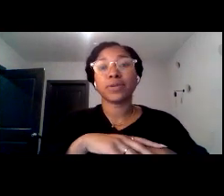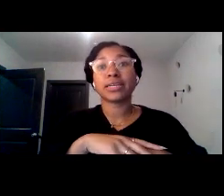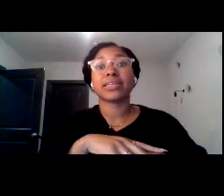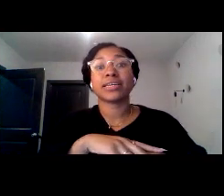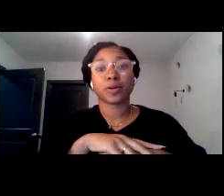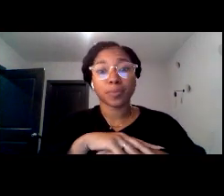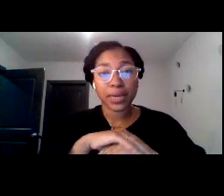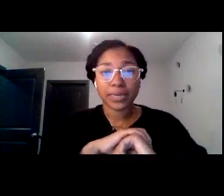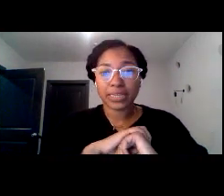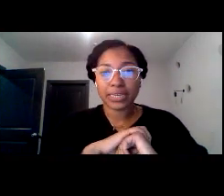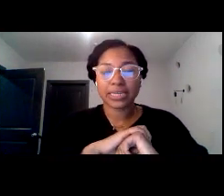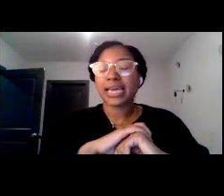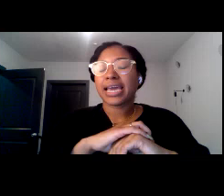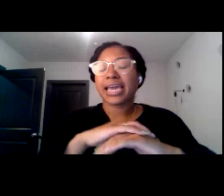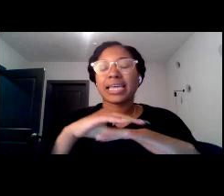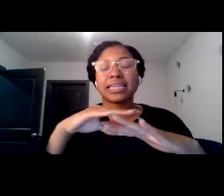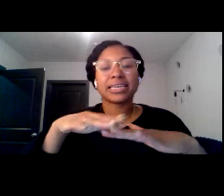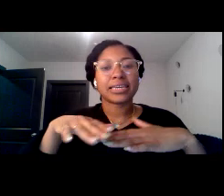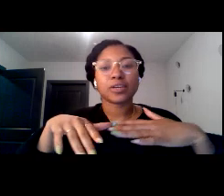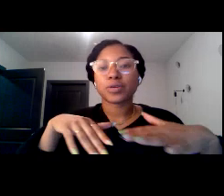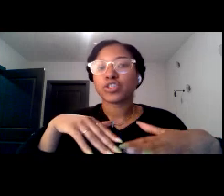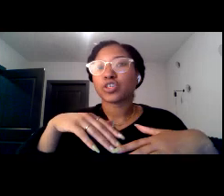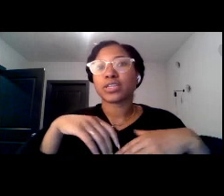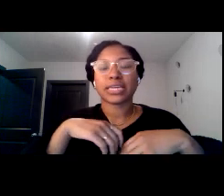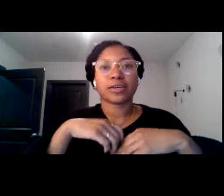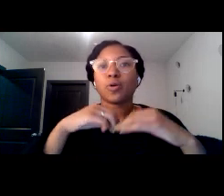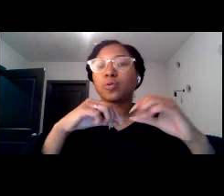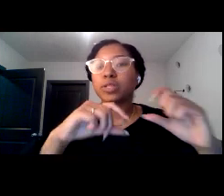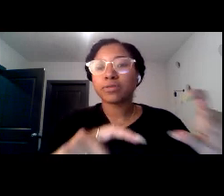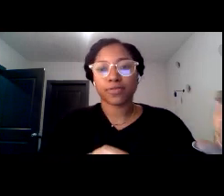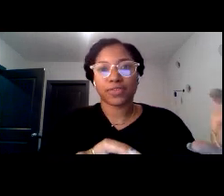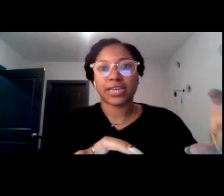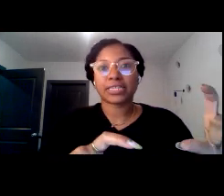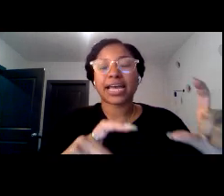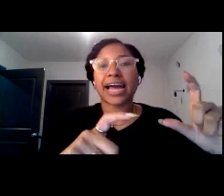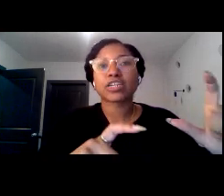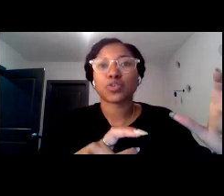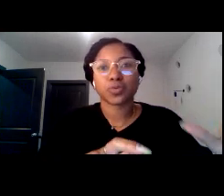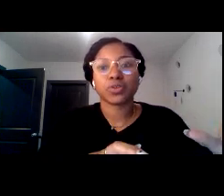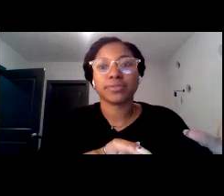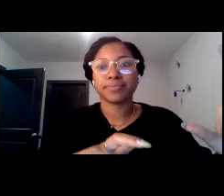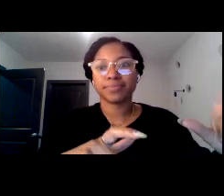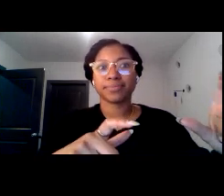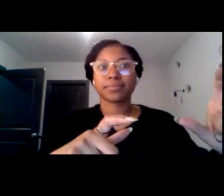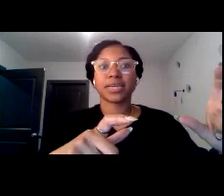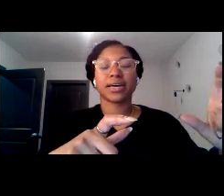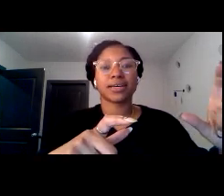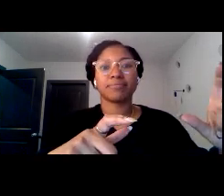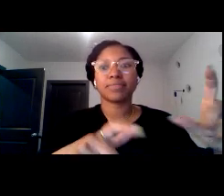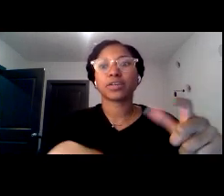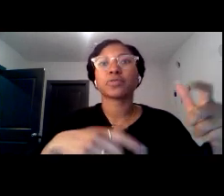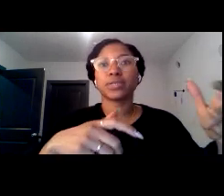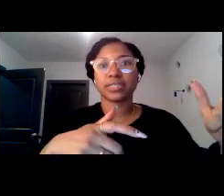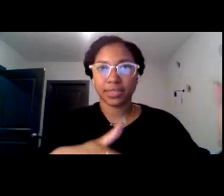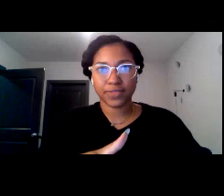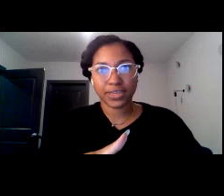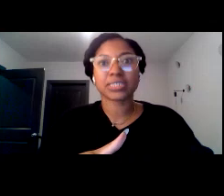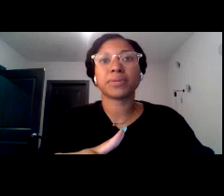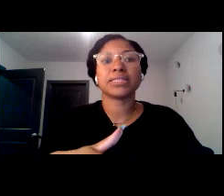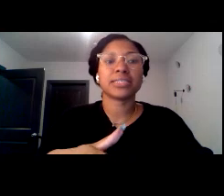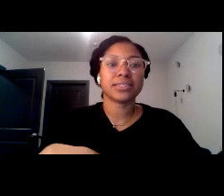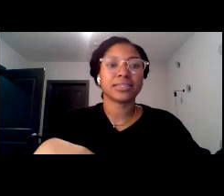looking at weekly or biweekly. Any increase should like only reflect actual